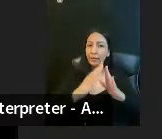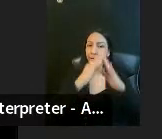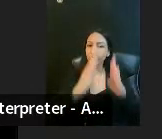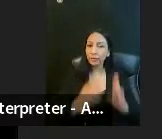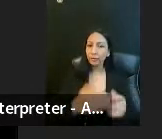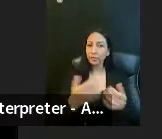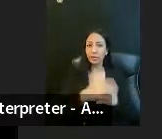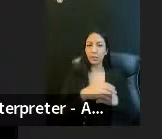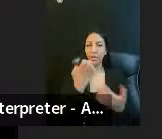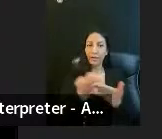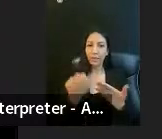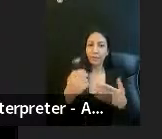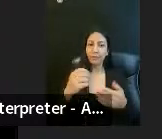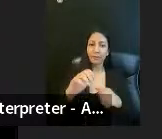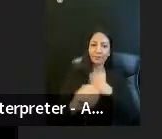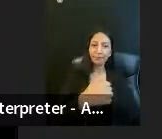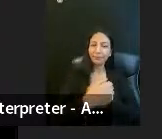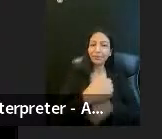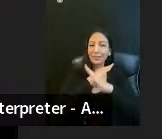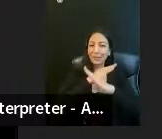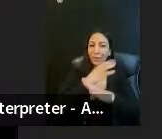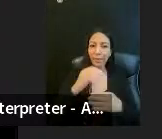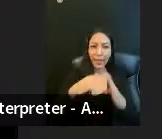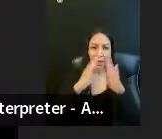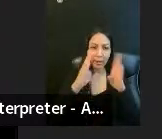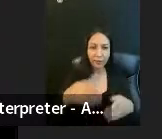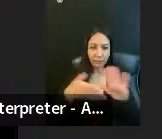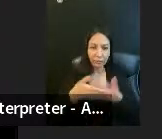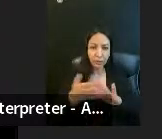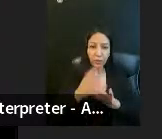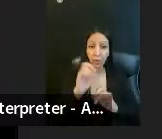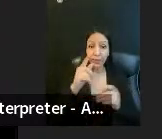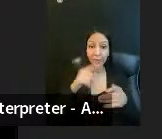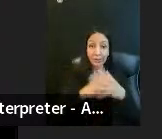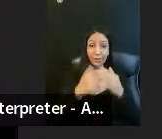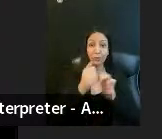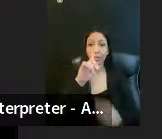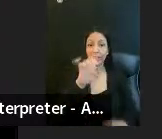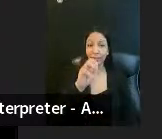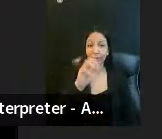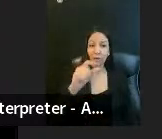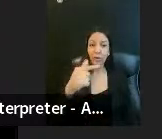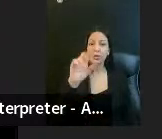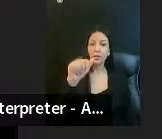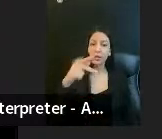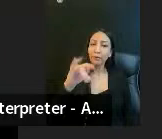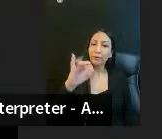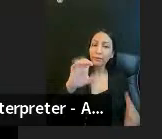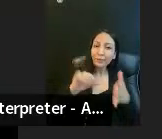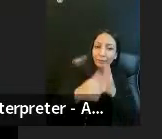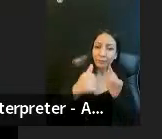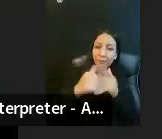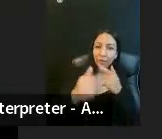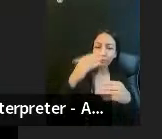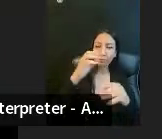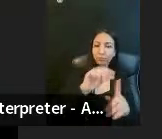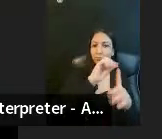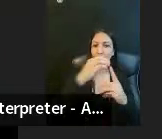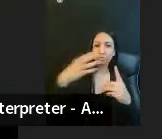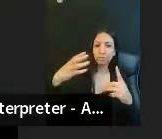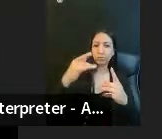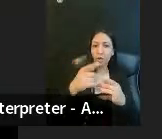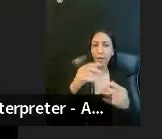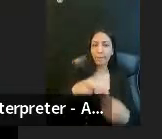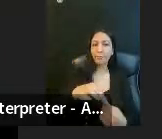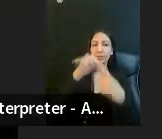and housing production. But let's actually start with demographics, where the first indicator at the top is mutually